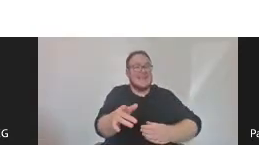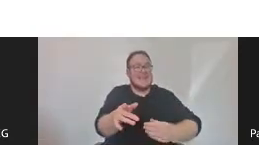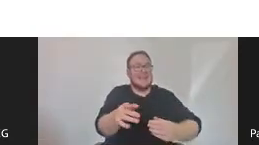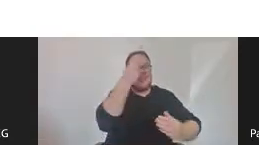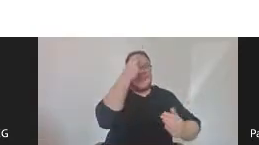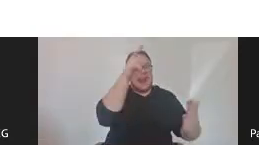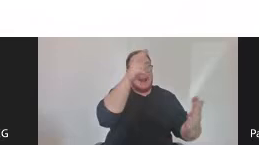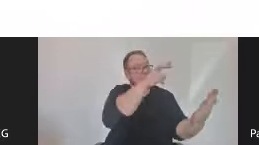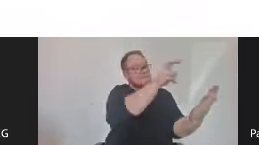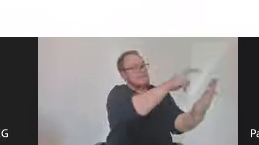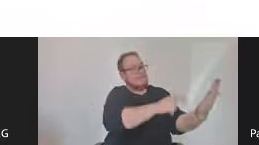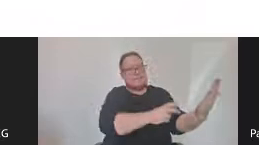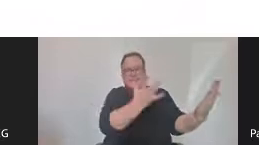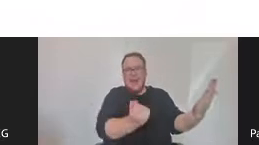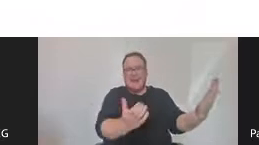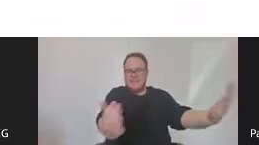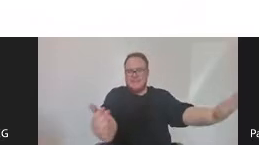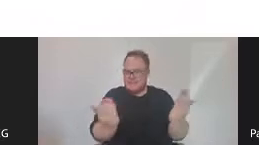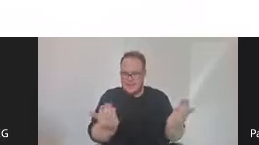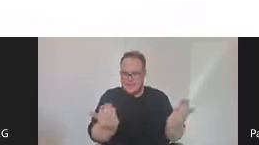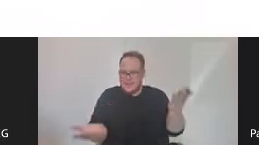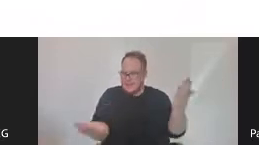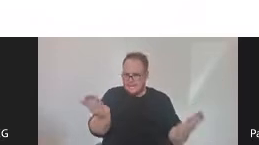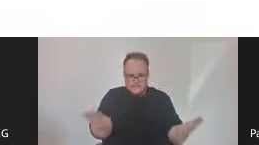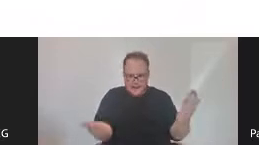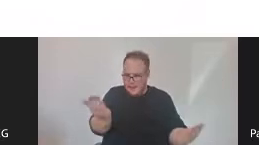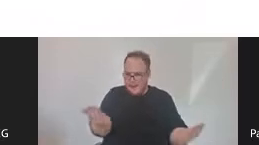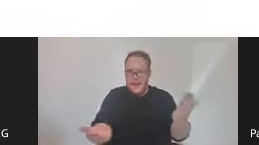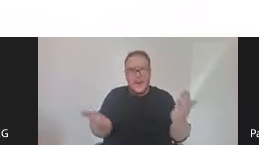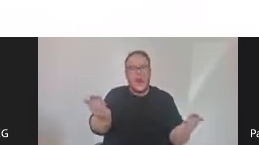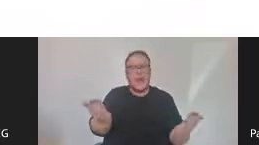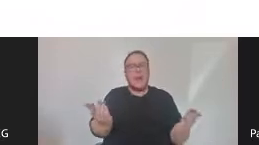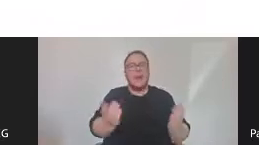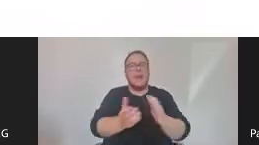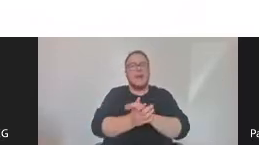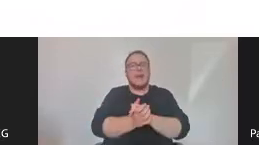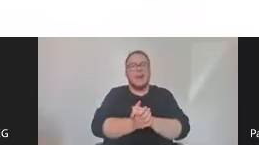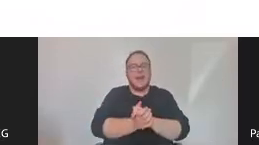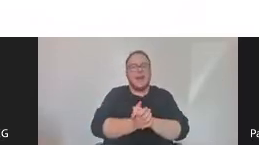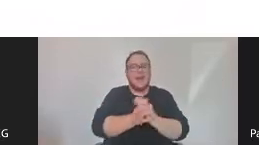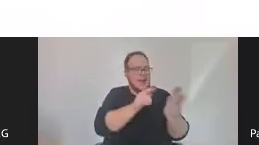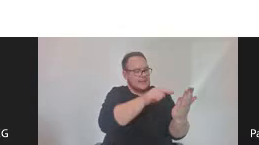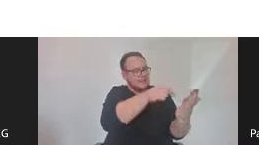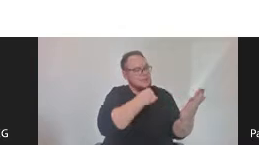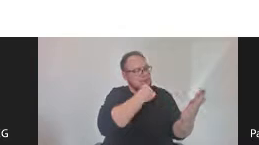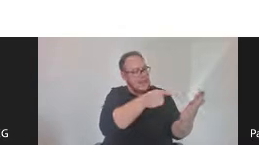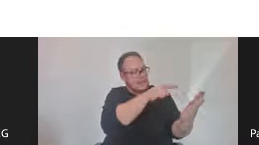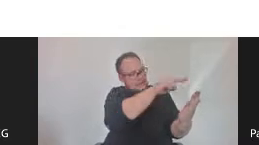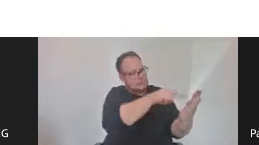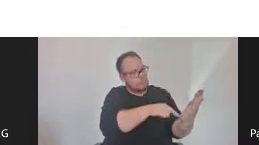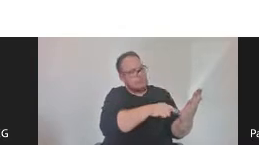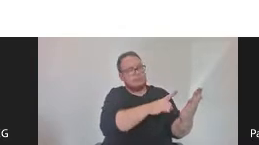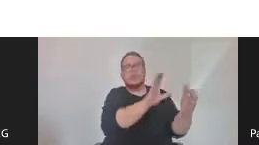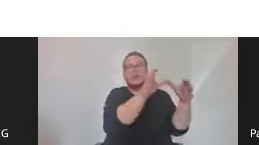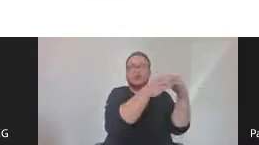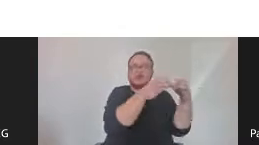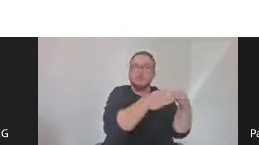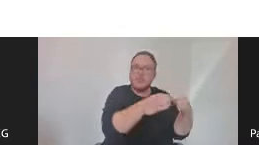into lots of different groups, and as the programme went on, they were able to split it into lots